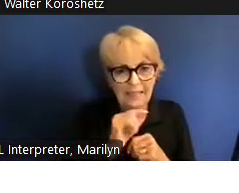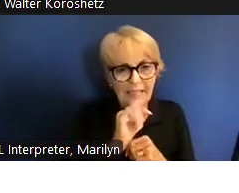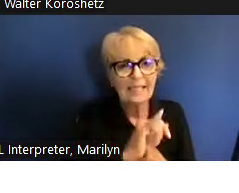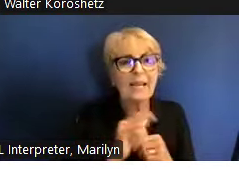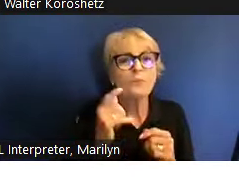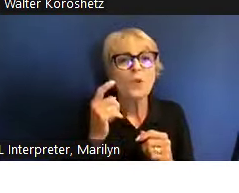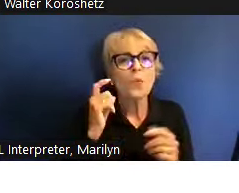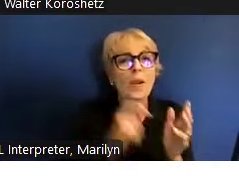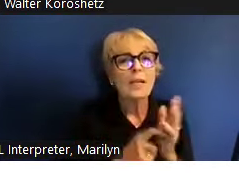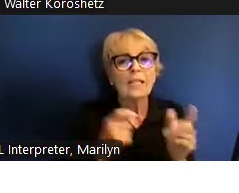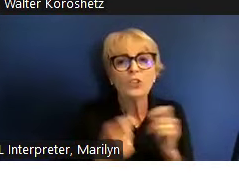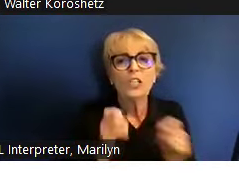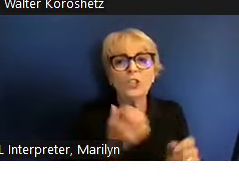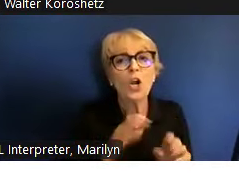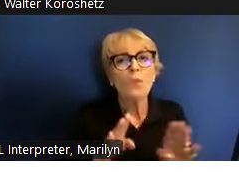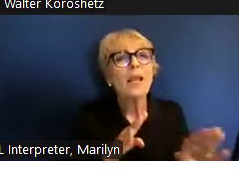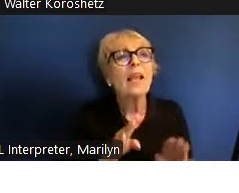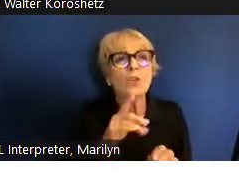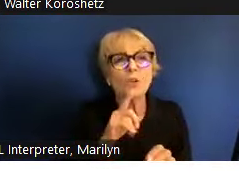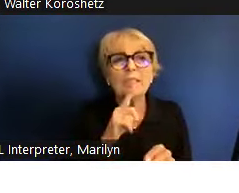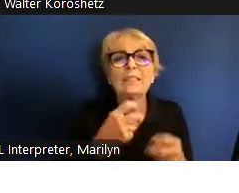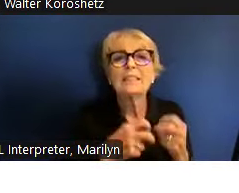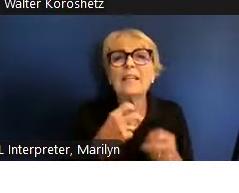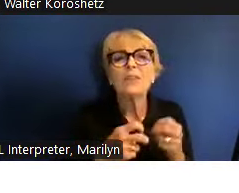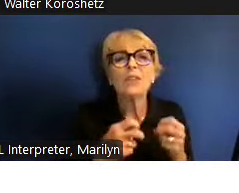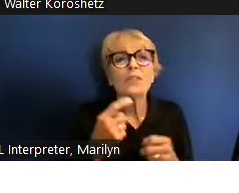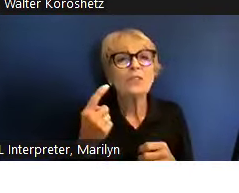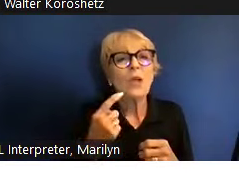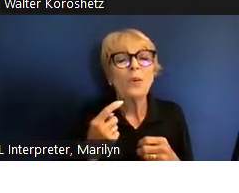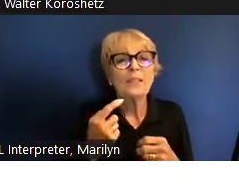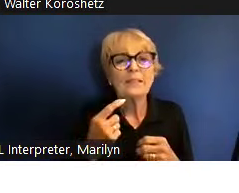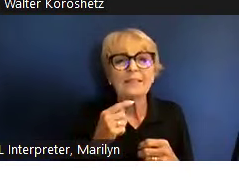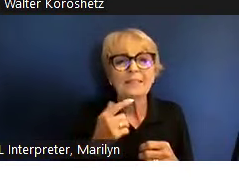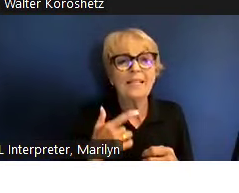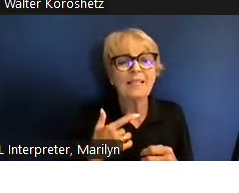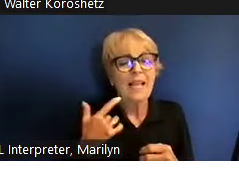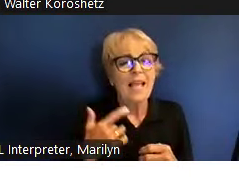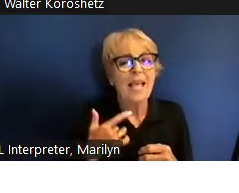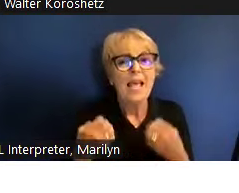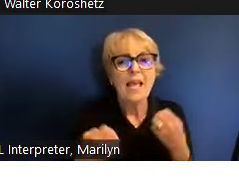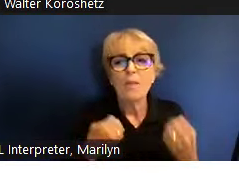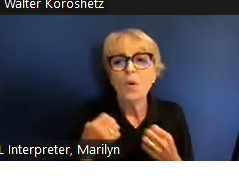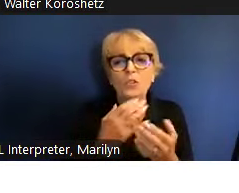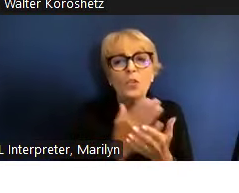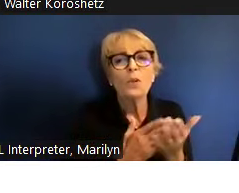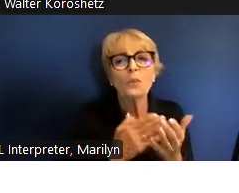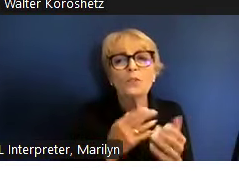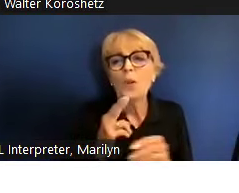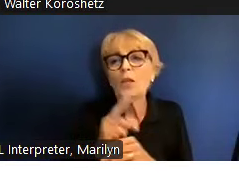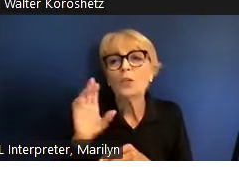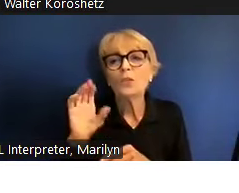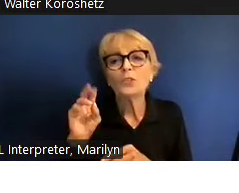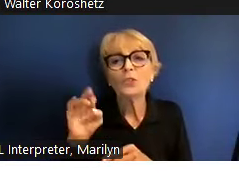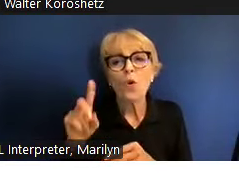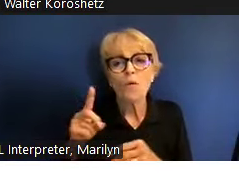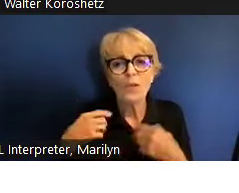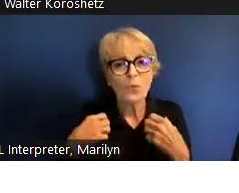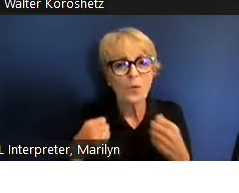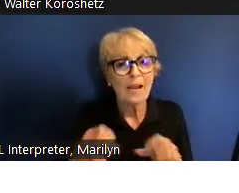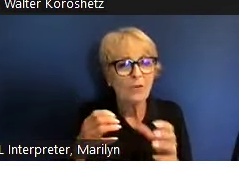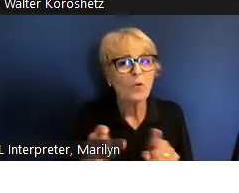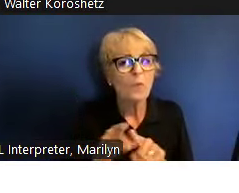our behavior is really difficult. There's always an emotional component to that. So I actually use the COVID recovery group as an example